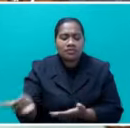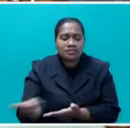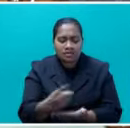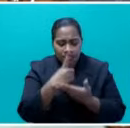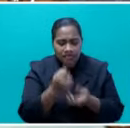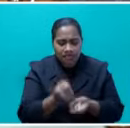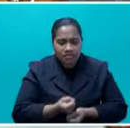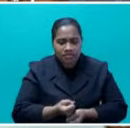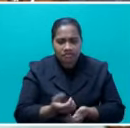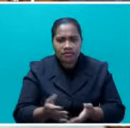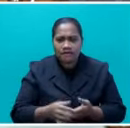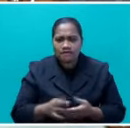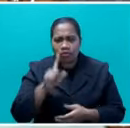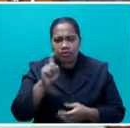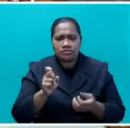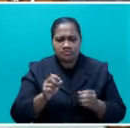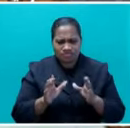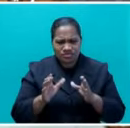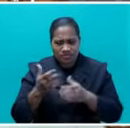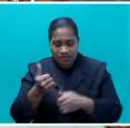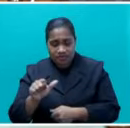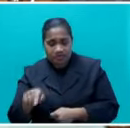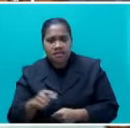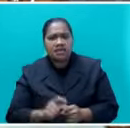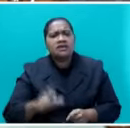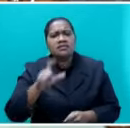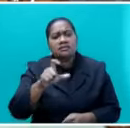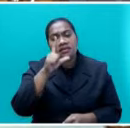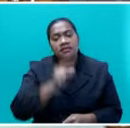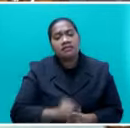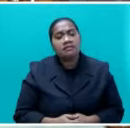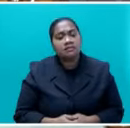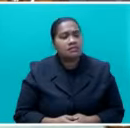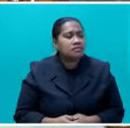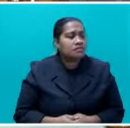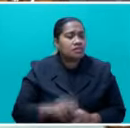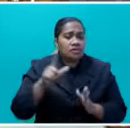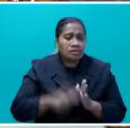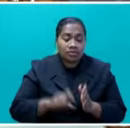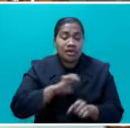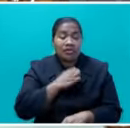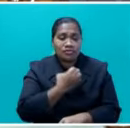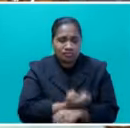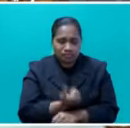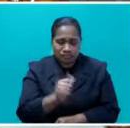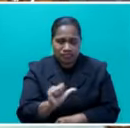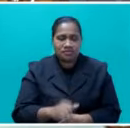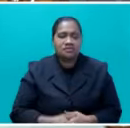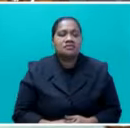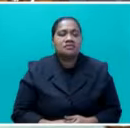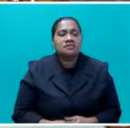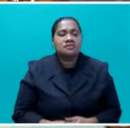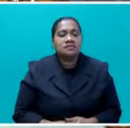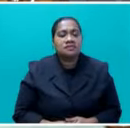bandwidth. C, improved signal quality and robustness. D, low energy consumption and maintenance costs. We have to be mindful of energy